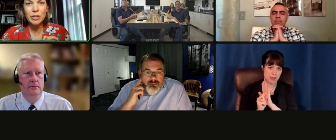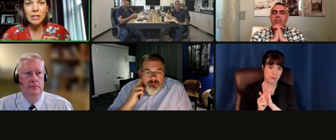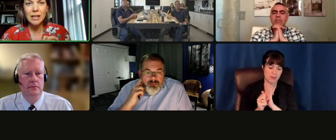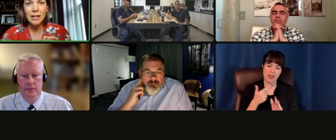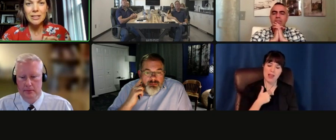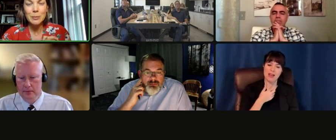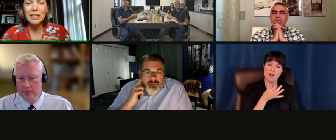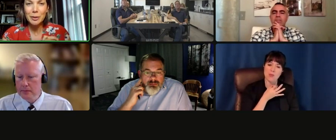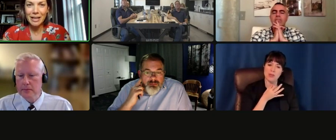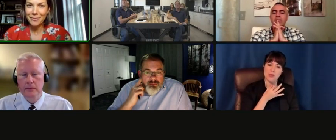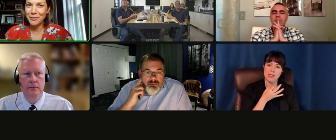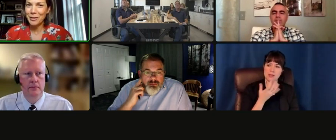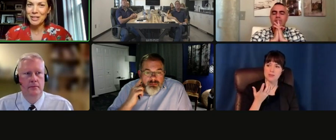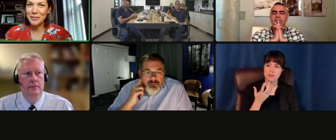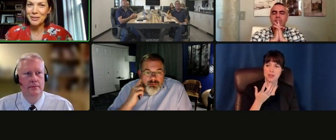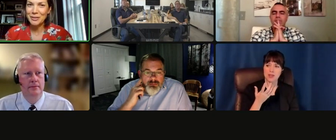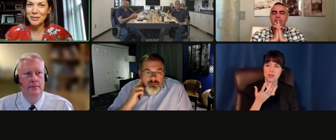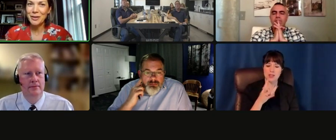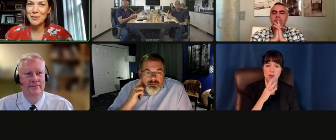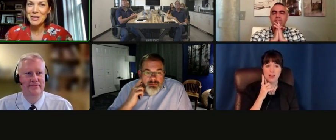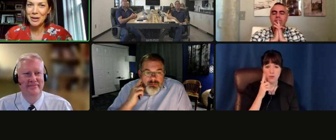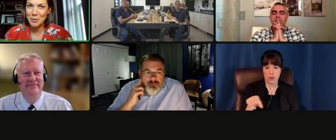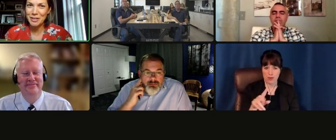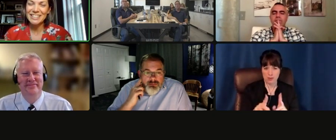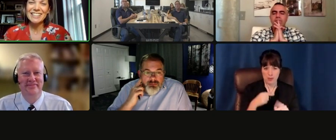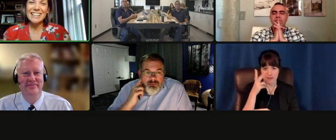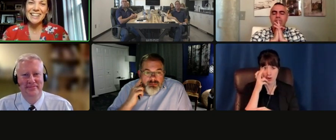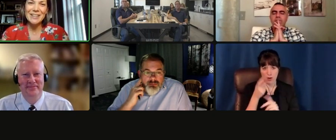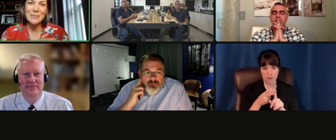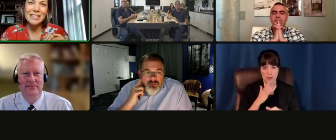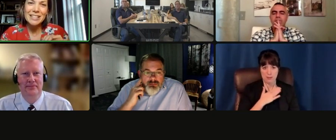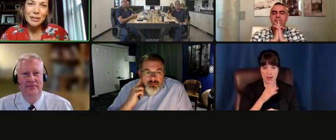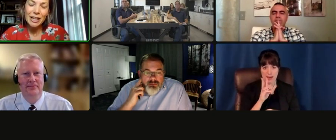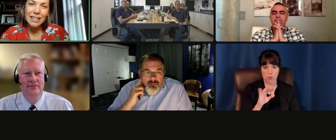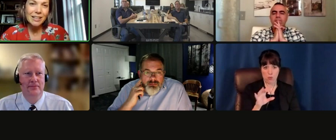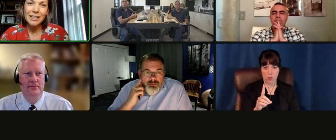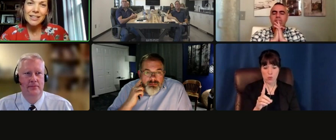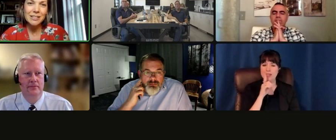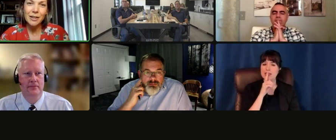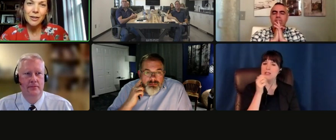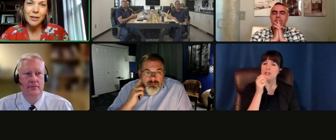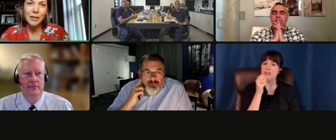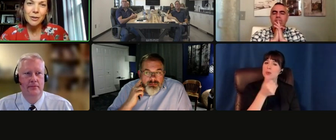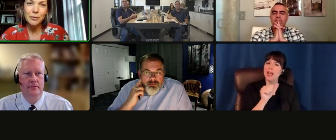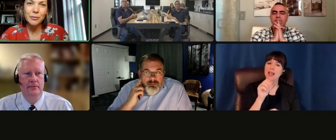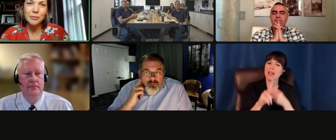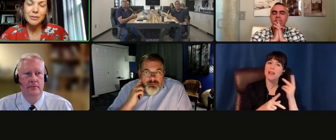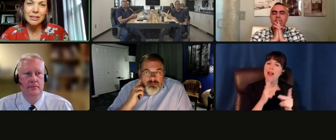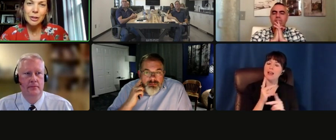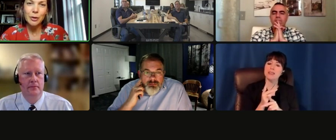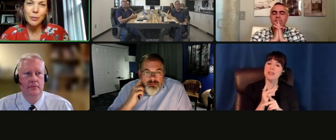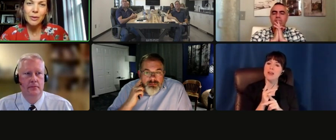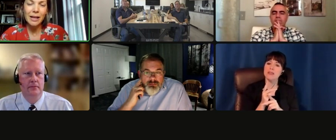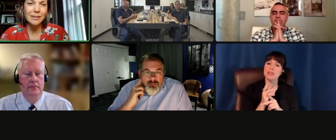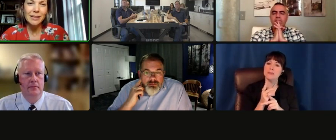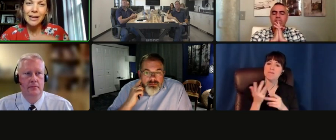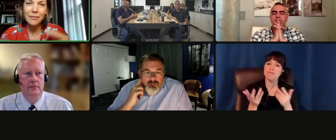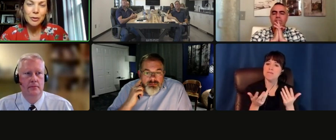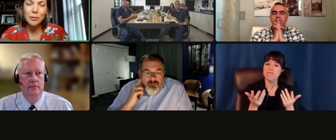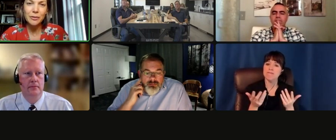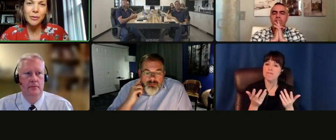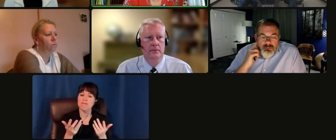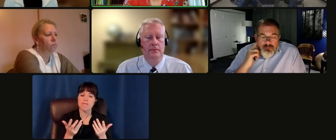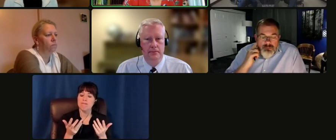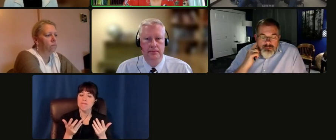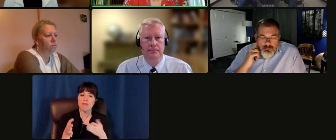wondering, speaking on behalf of those I've heard from in my ward, is there any kind of, you know,